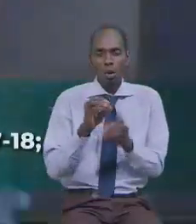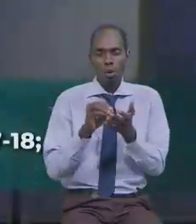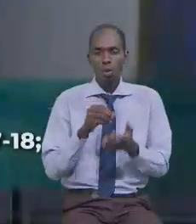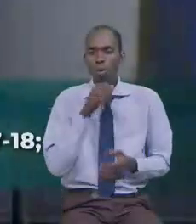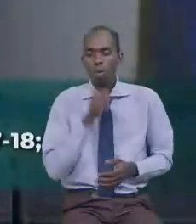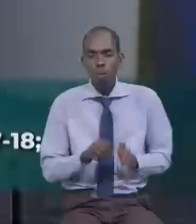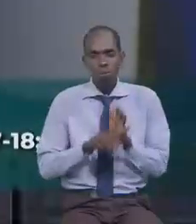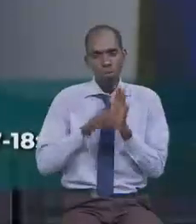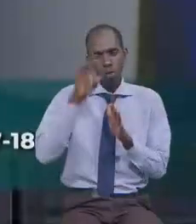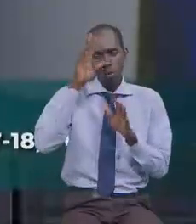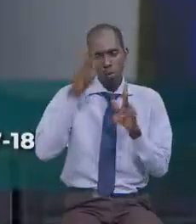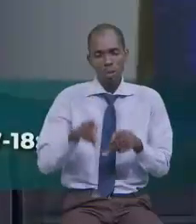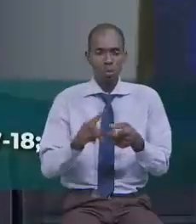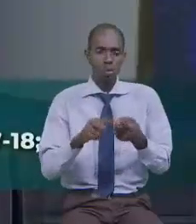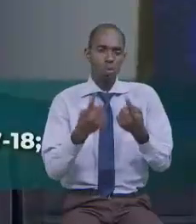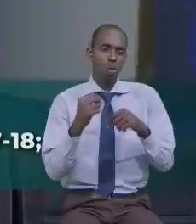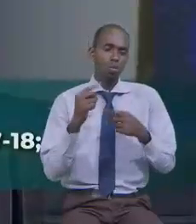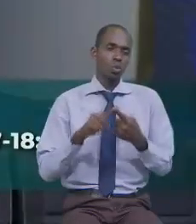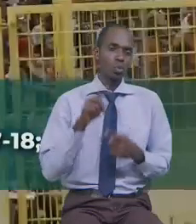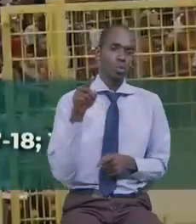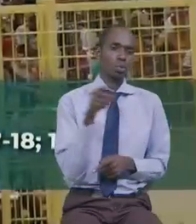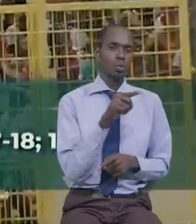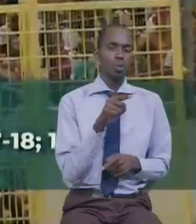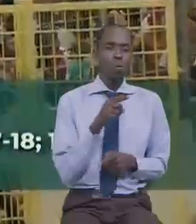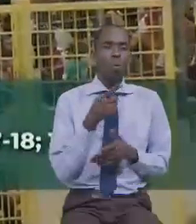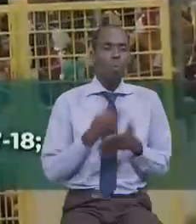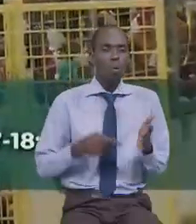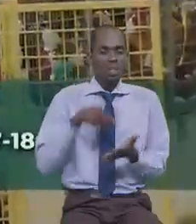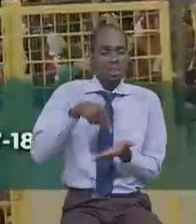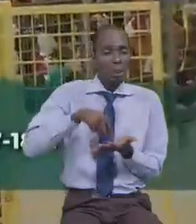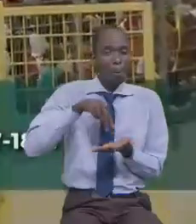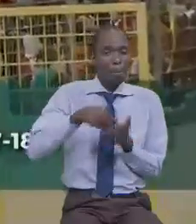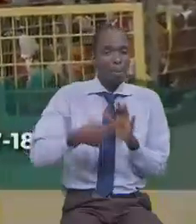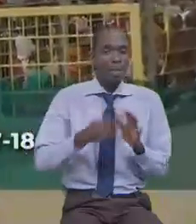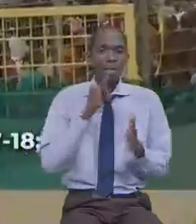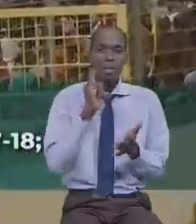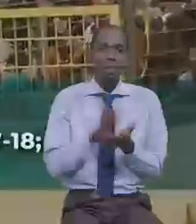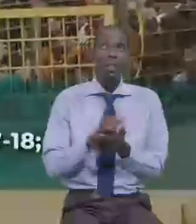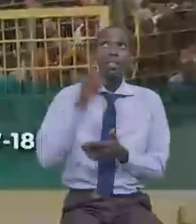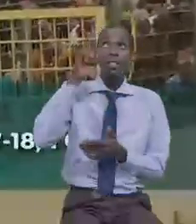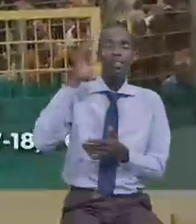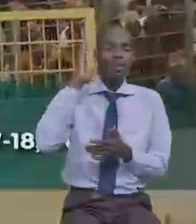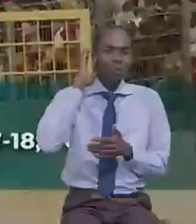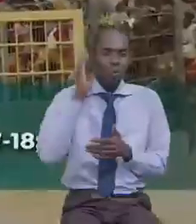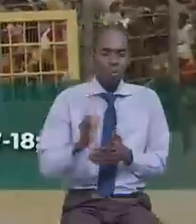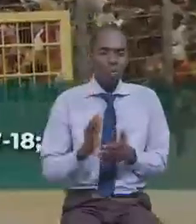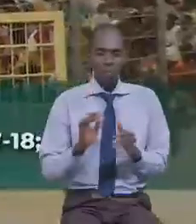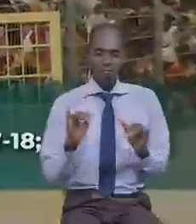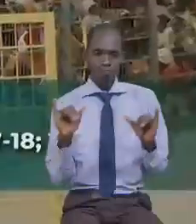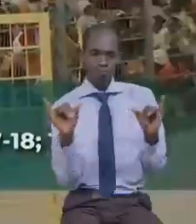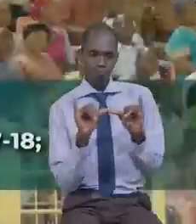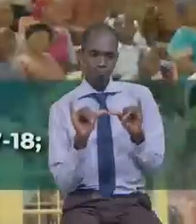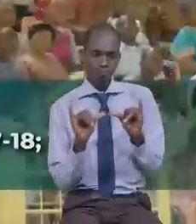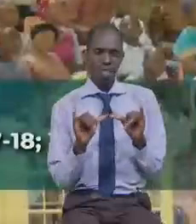telling us is that it will so moderate every temptation that comes to you that you